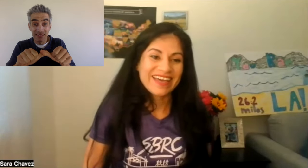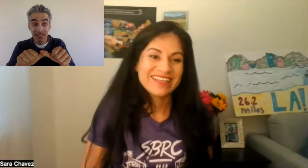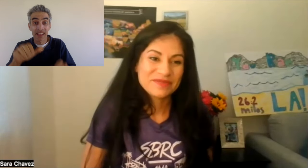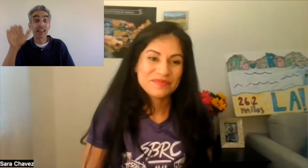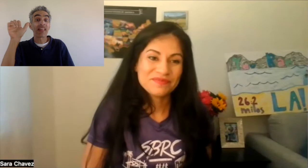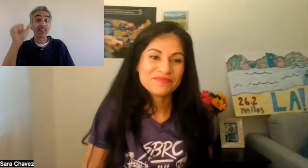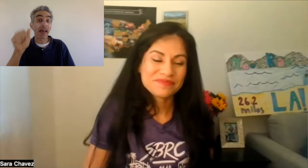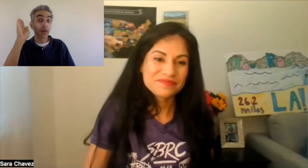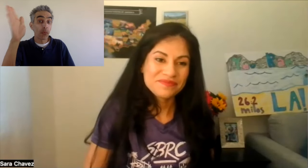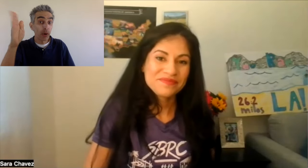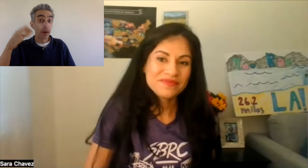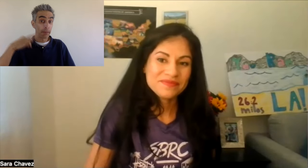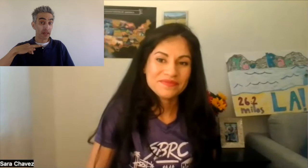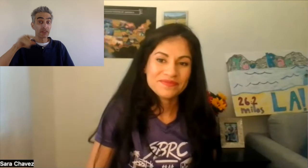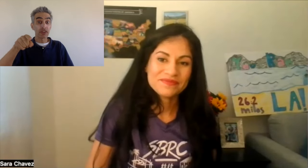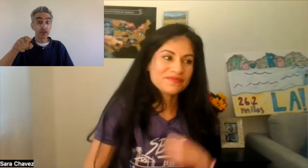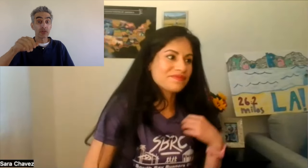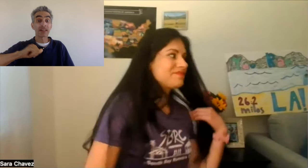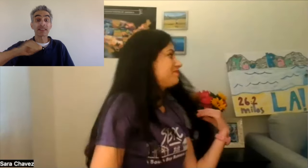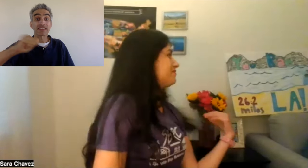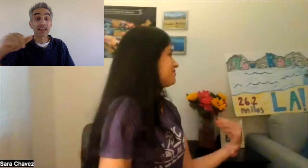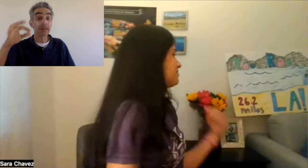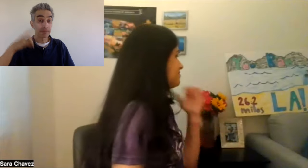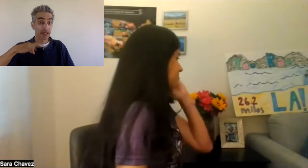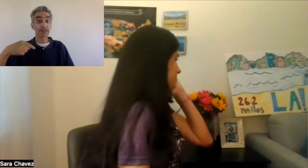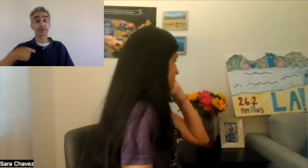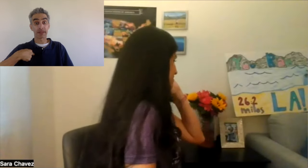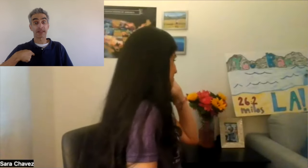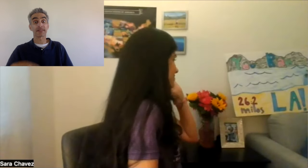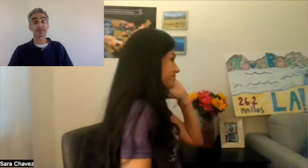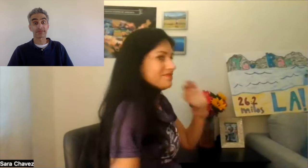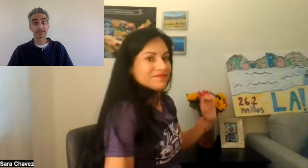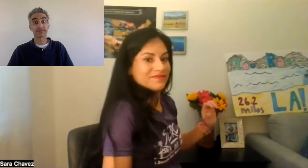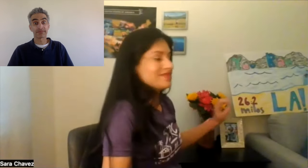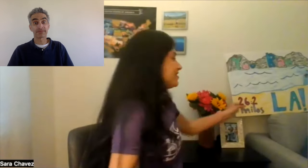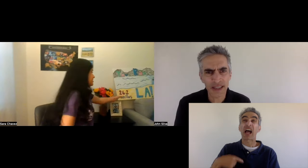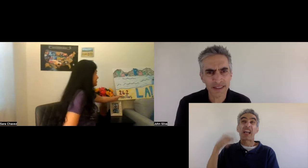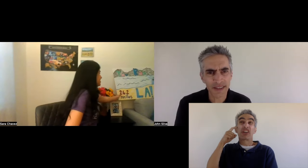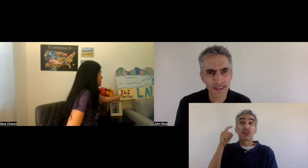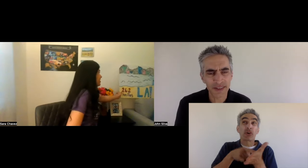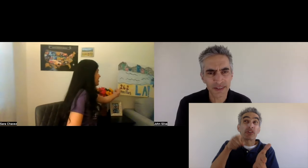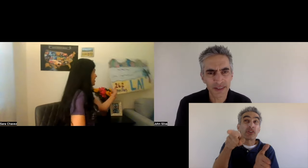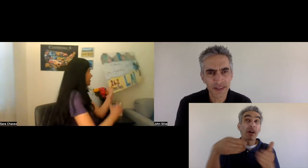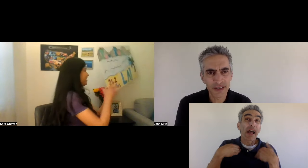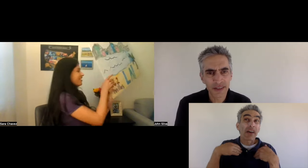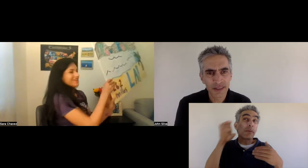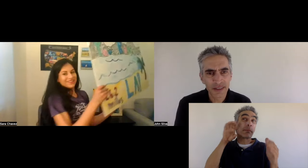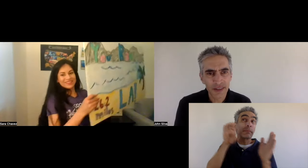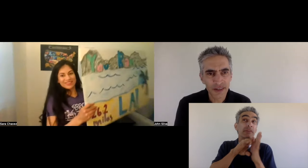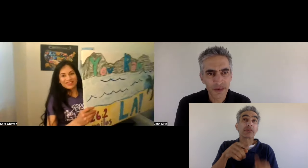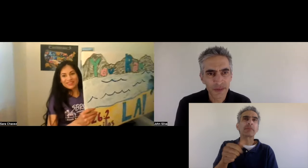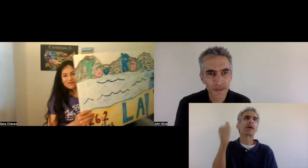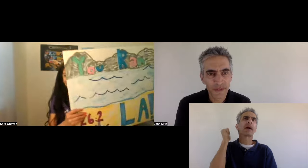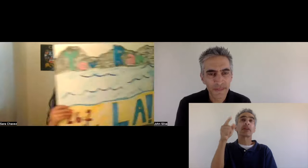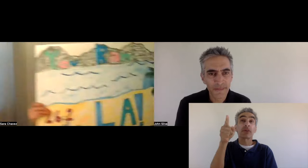Yeah. I noticed you've got some pictures hanging on the wall there. I'm just wondering, you know, 26.2. What is that? Is that...